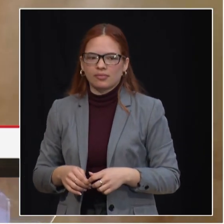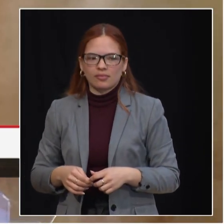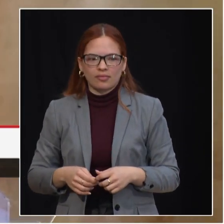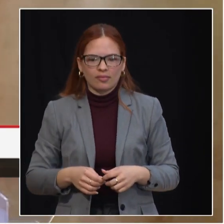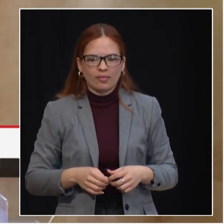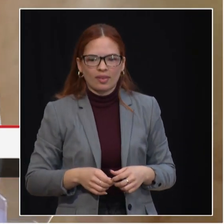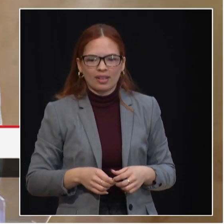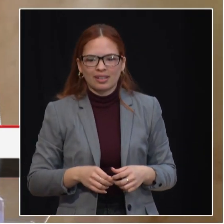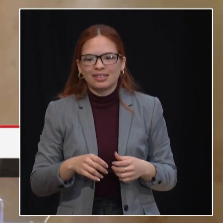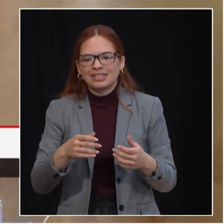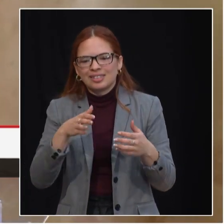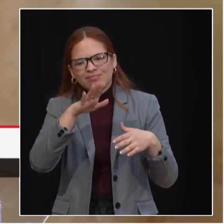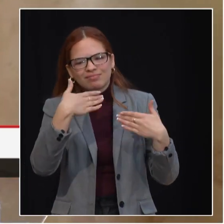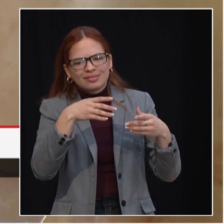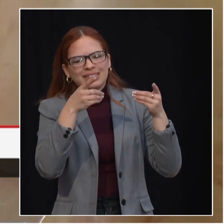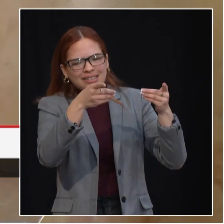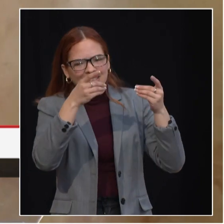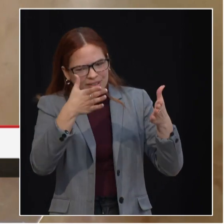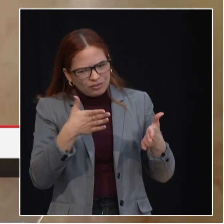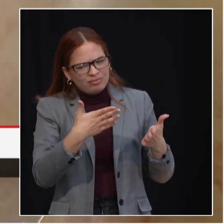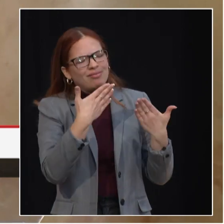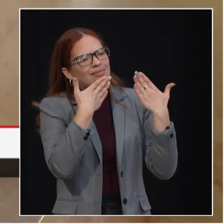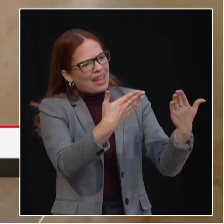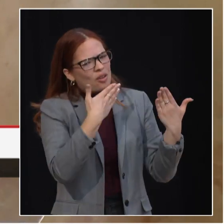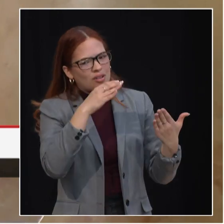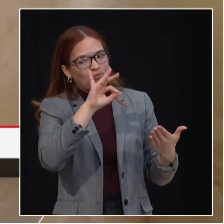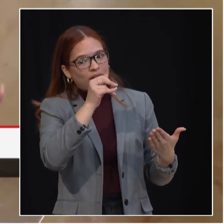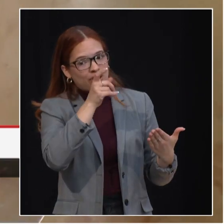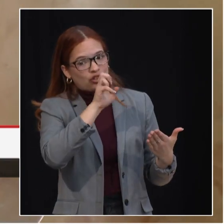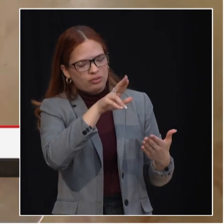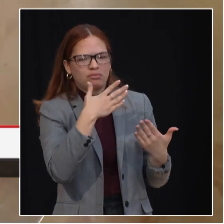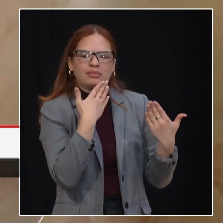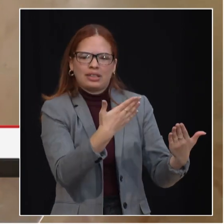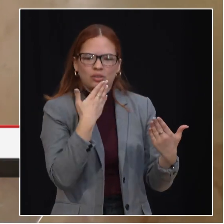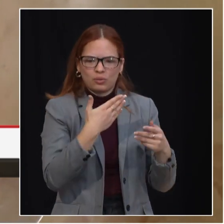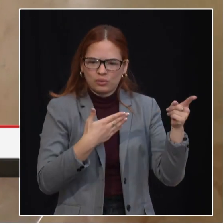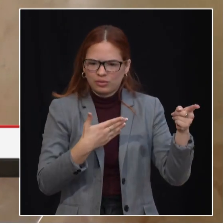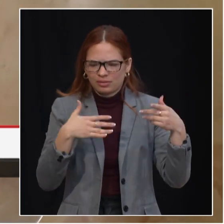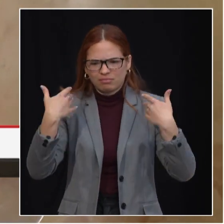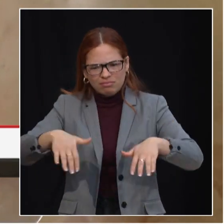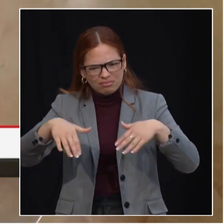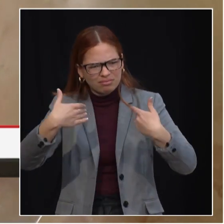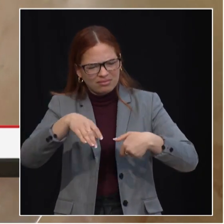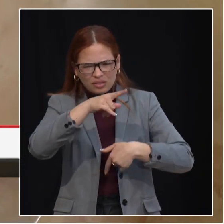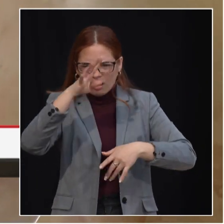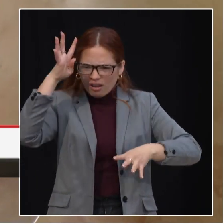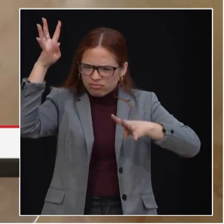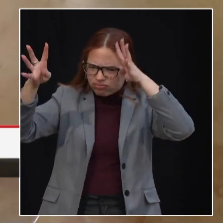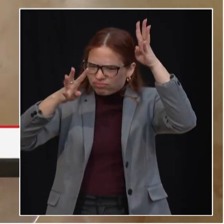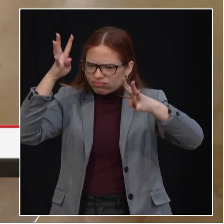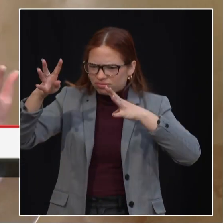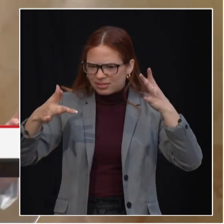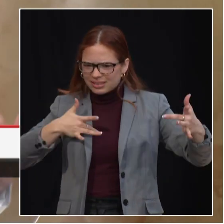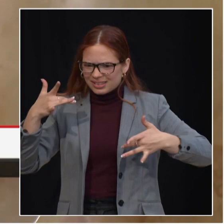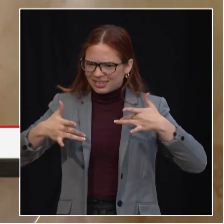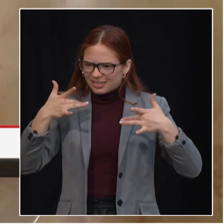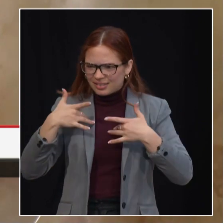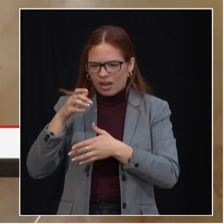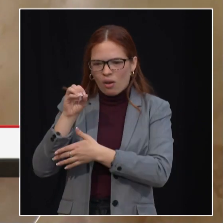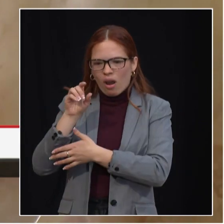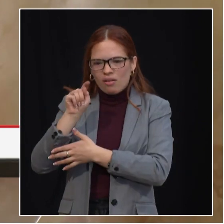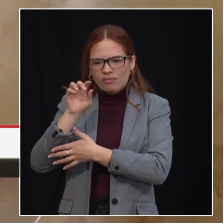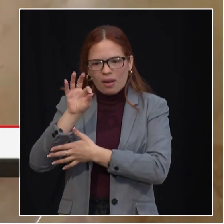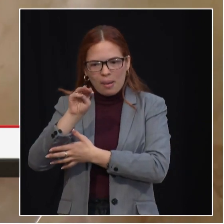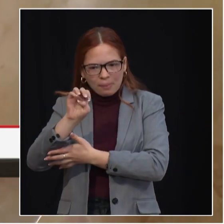Thank you, Director Foster. This city is so creative, and we are so glad to have OCTFME helping to cultivate